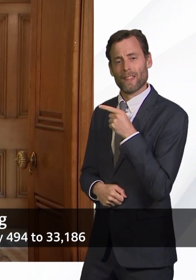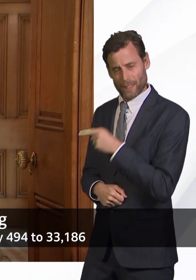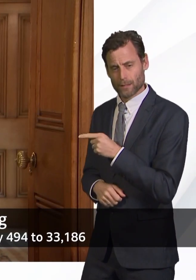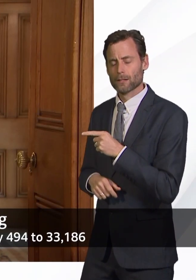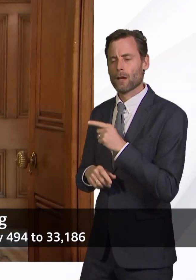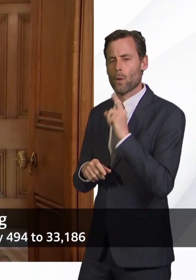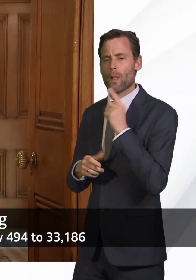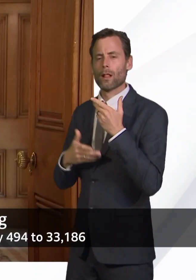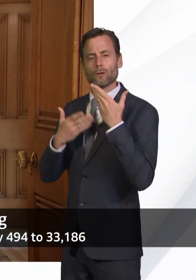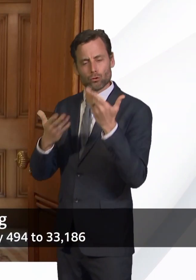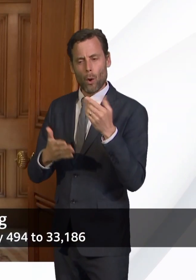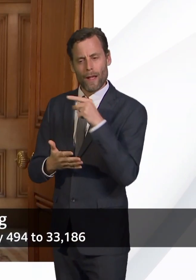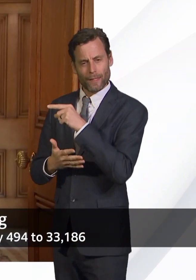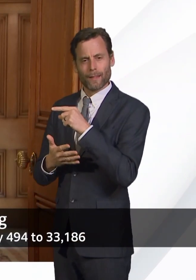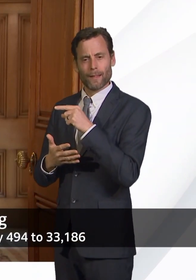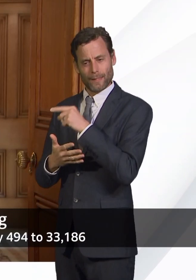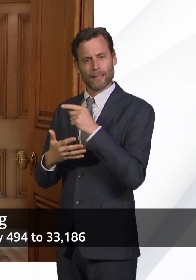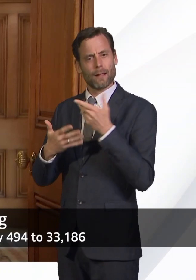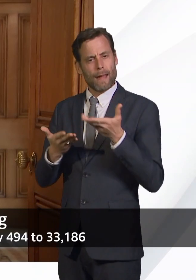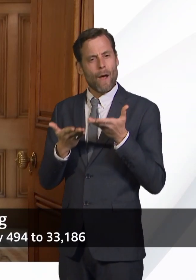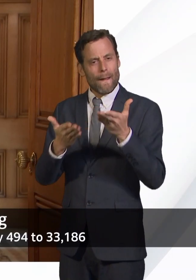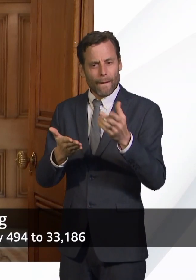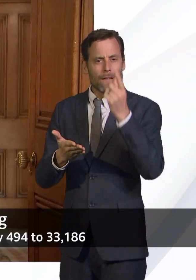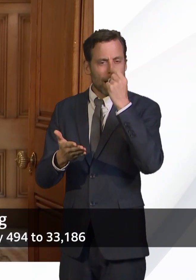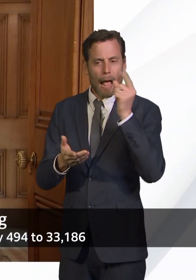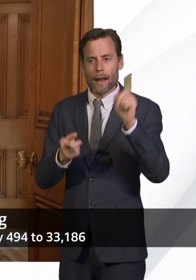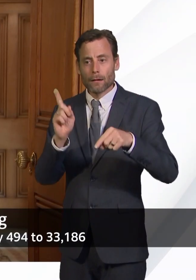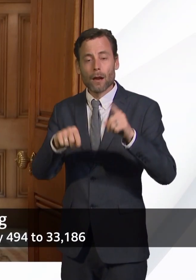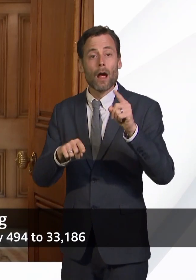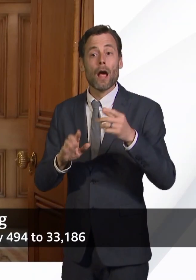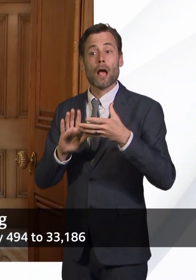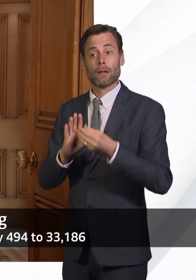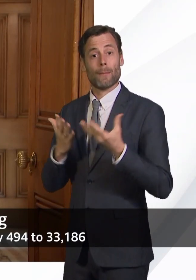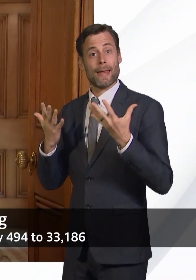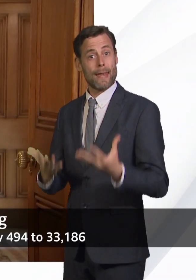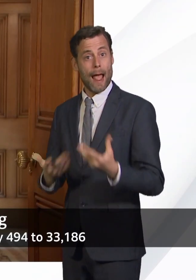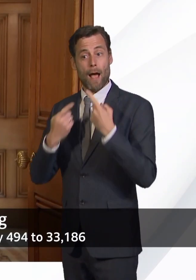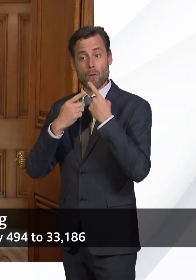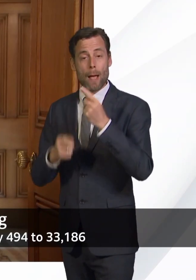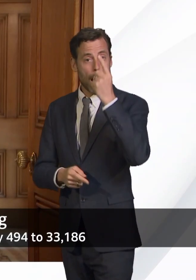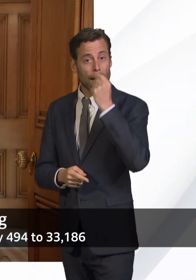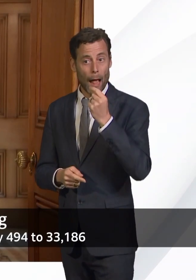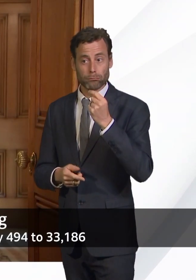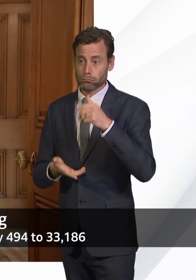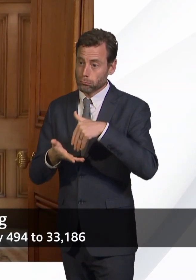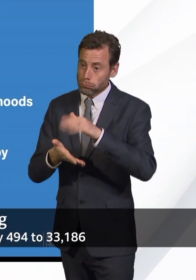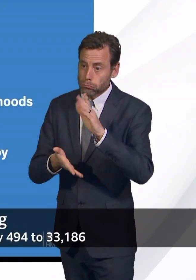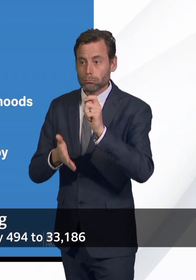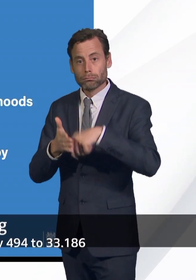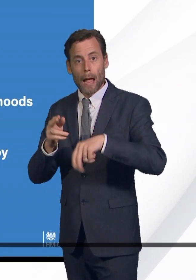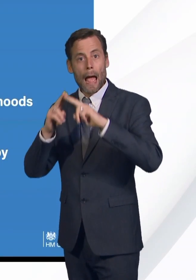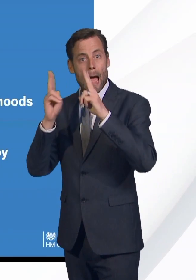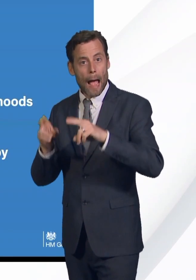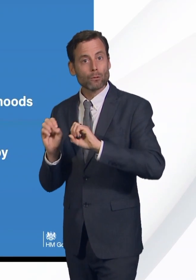to later, you'll see that you can now move house. On the fourth slide, if everyone